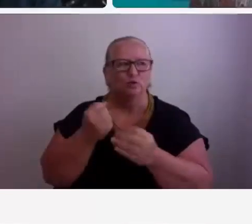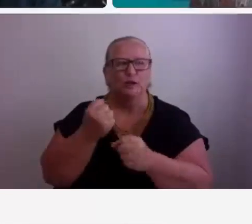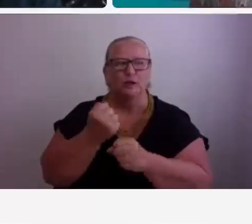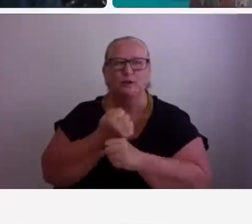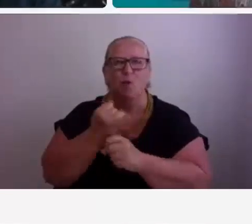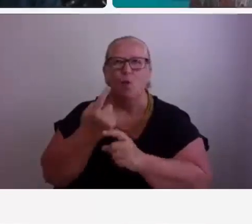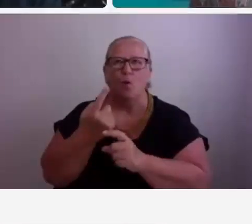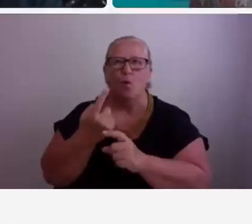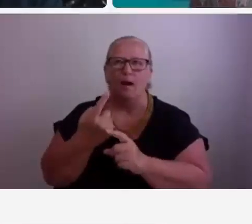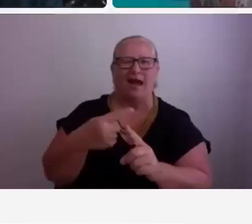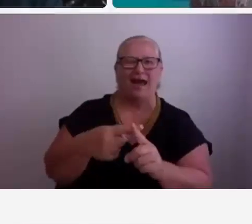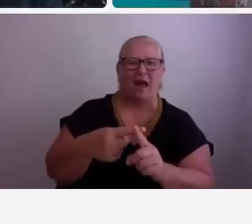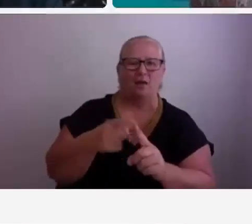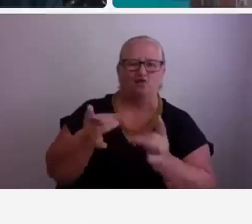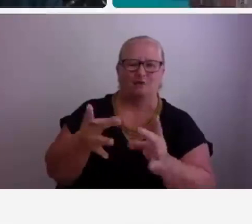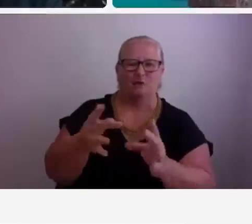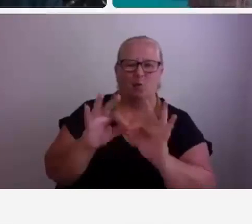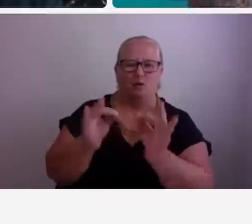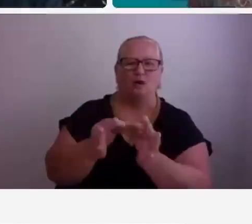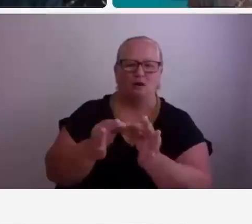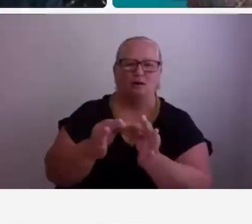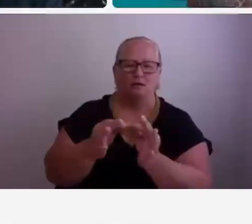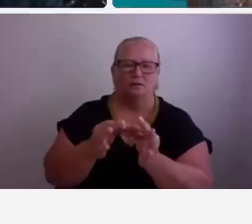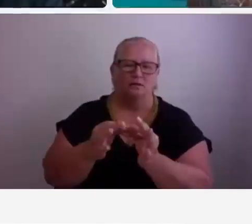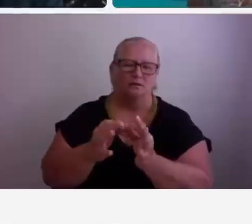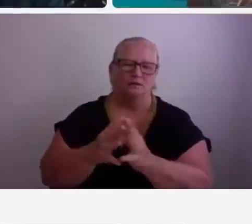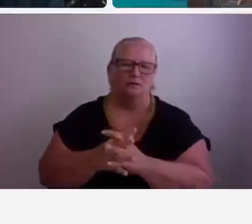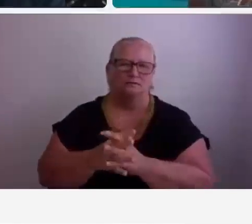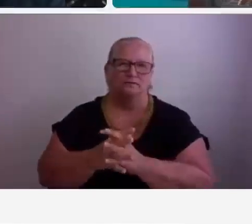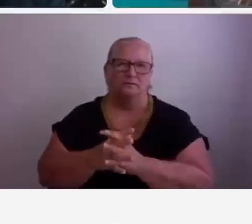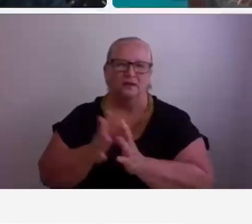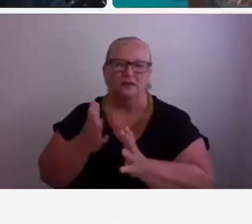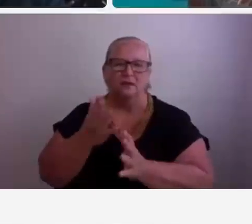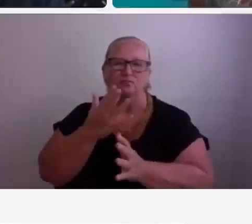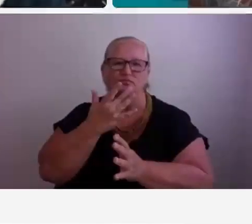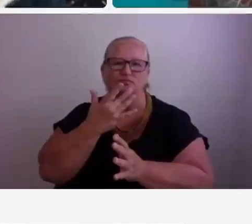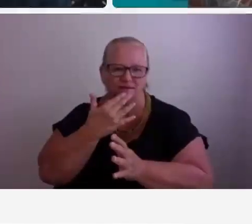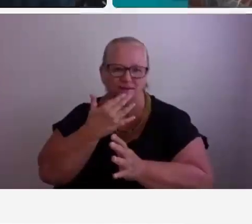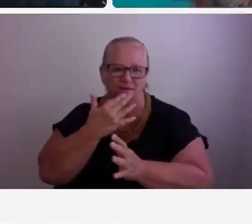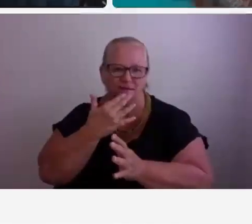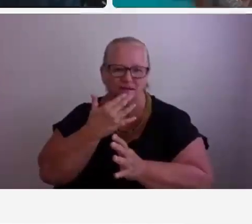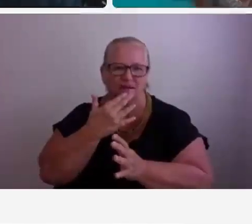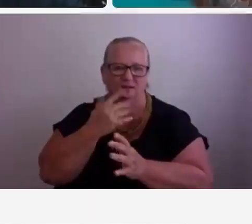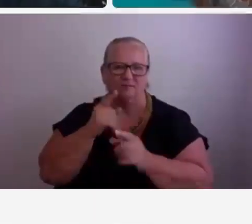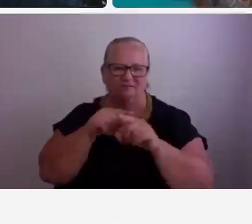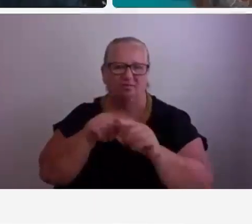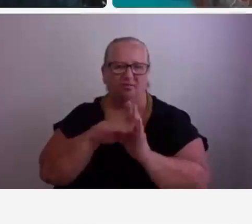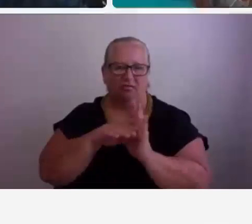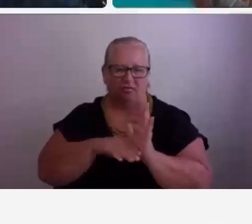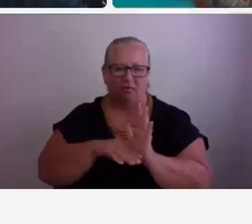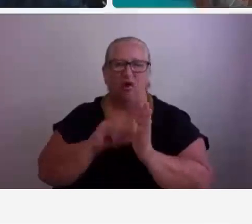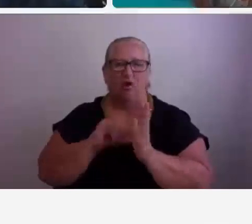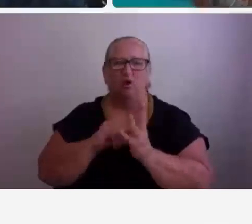to an existing organisation, the Independent Health Pricing Authority, Hospital Pricing Authority.